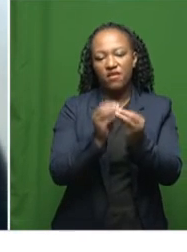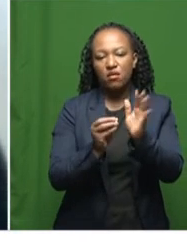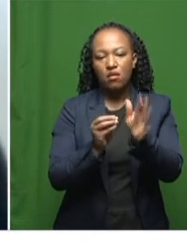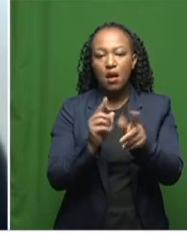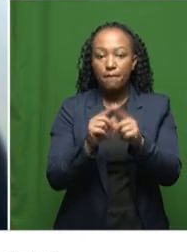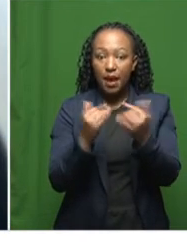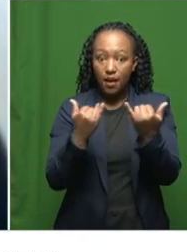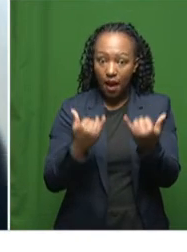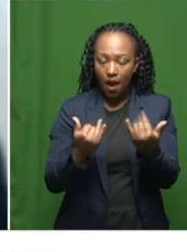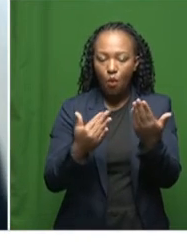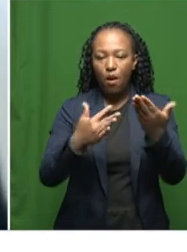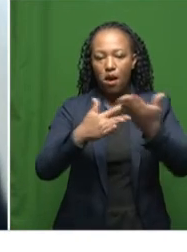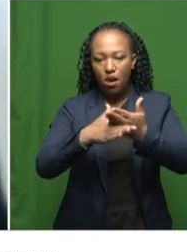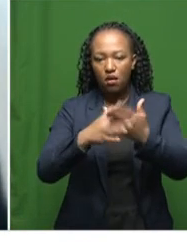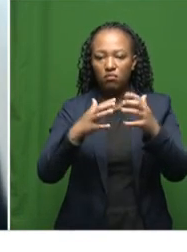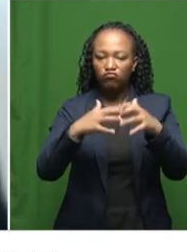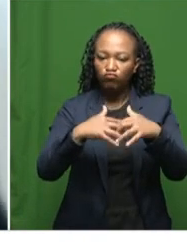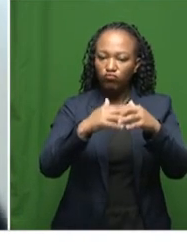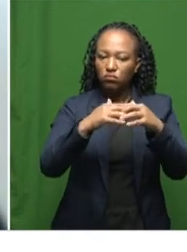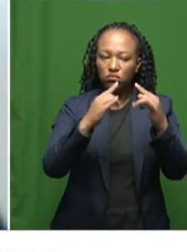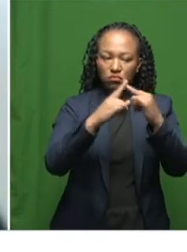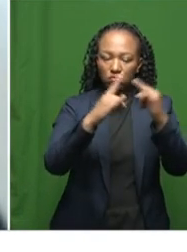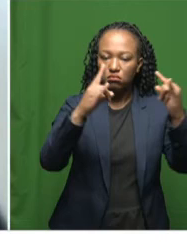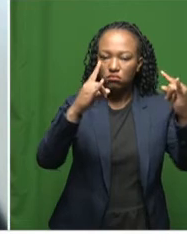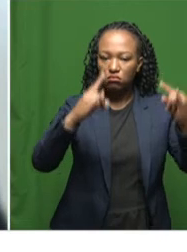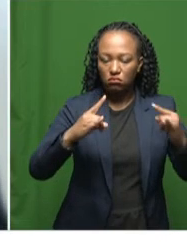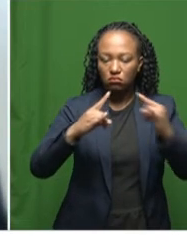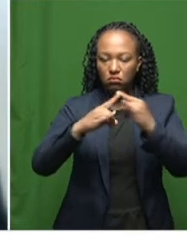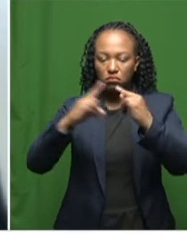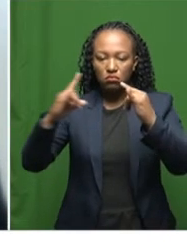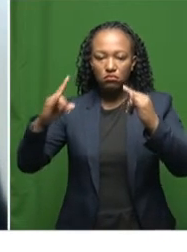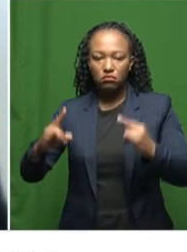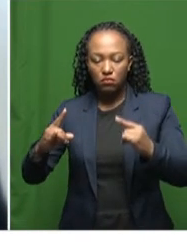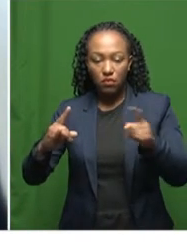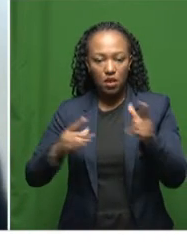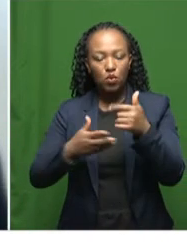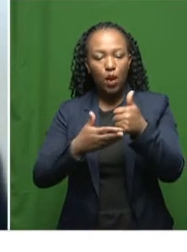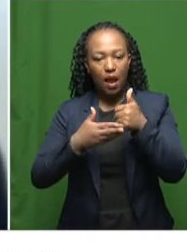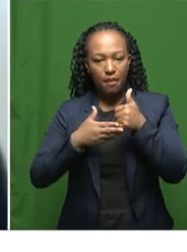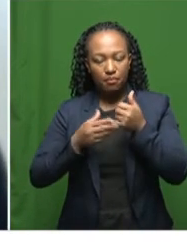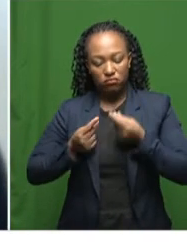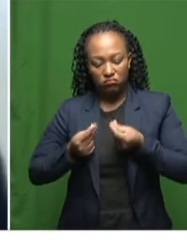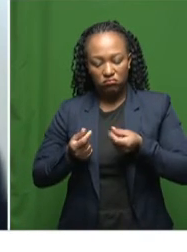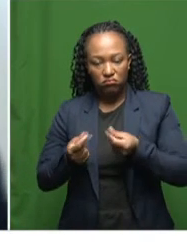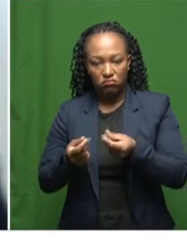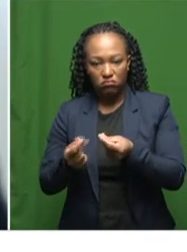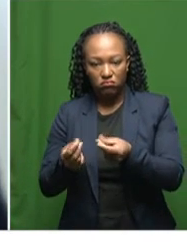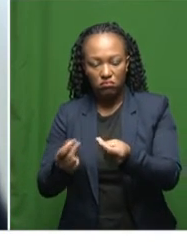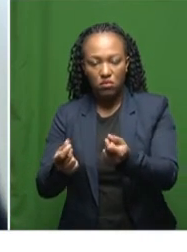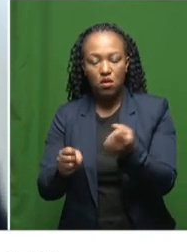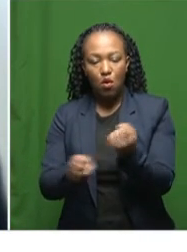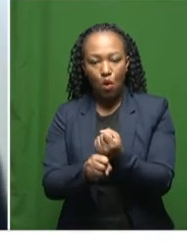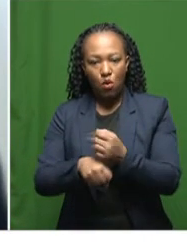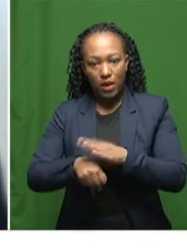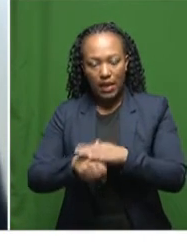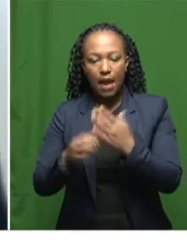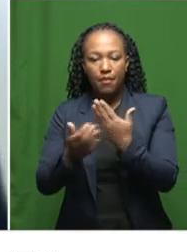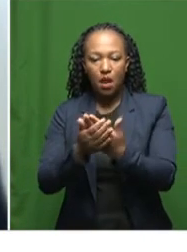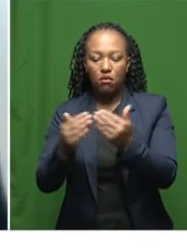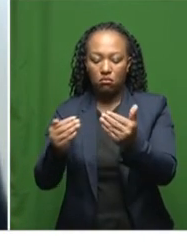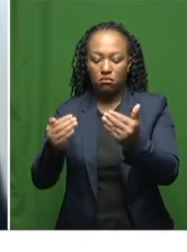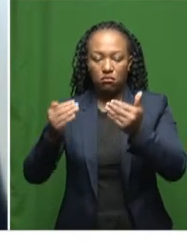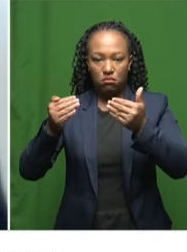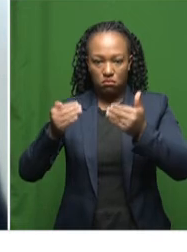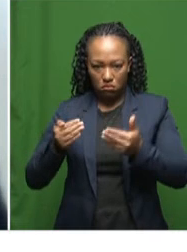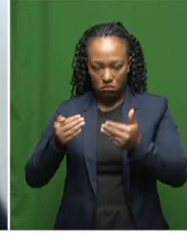place, it will assist us to speed up the work and bring that time forward, and